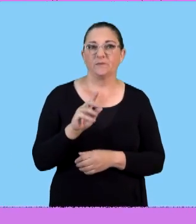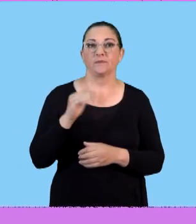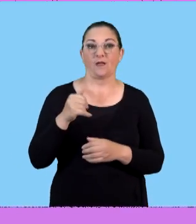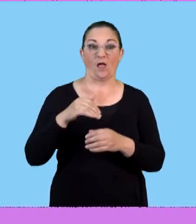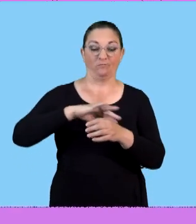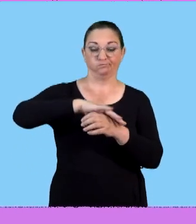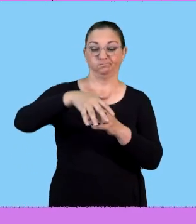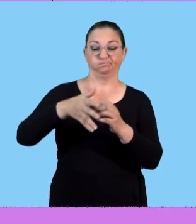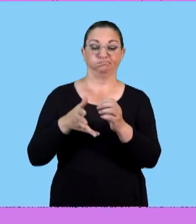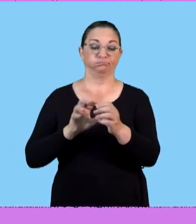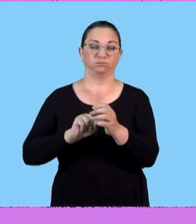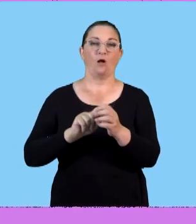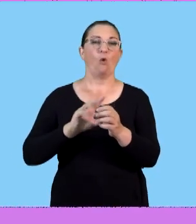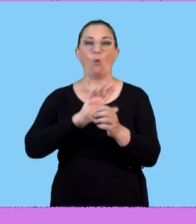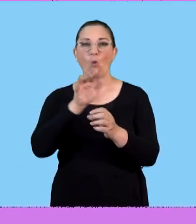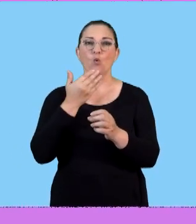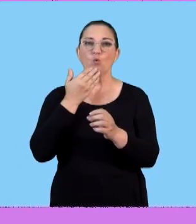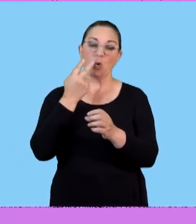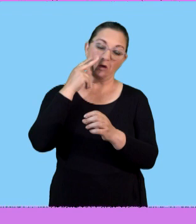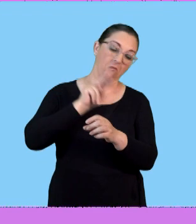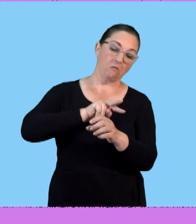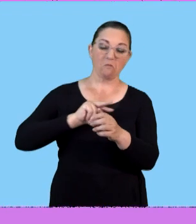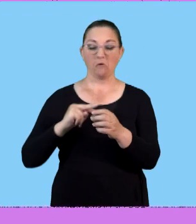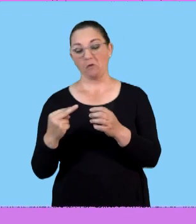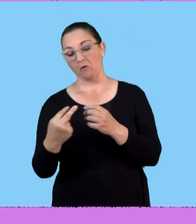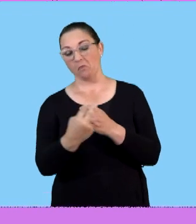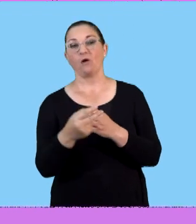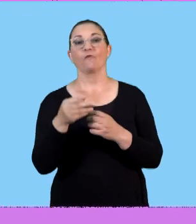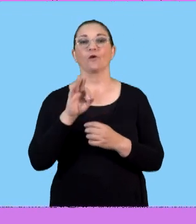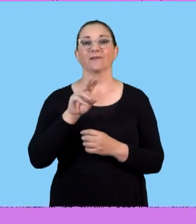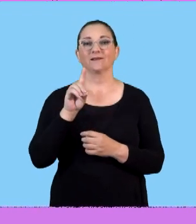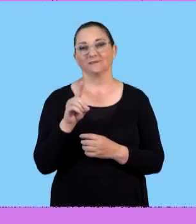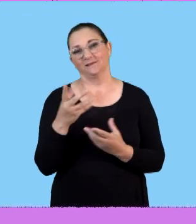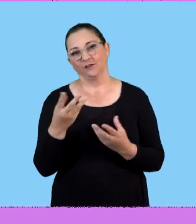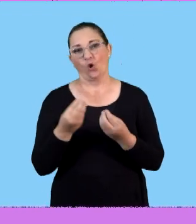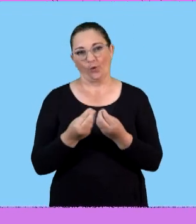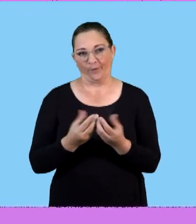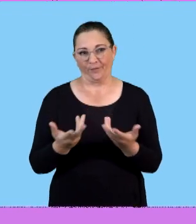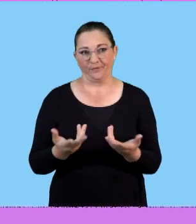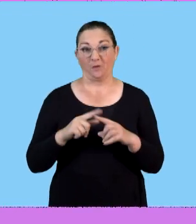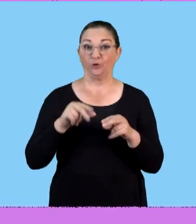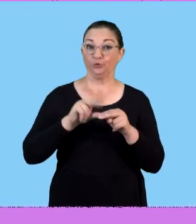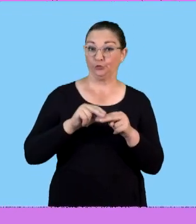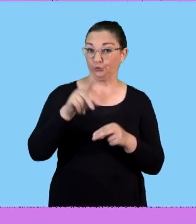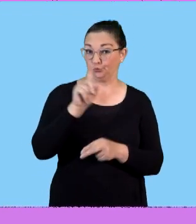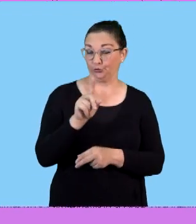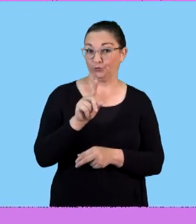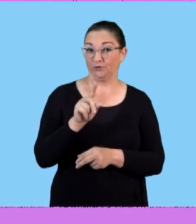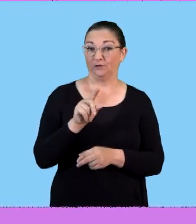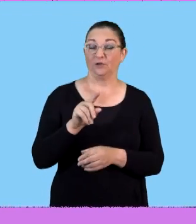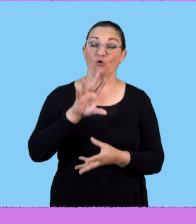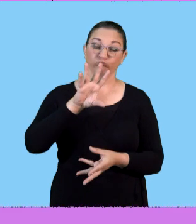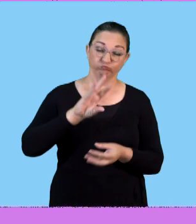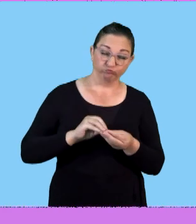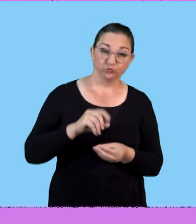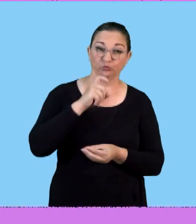It's the total exterior area of all the exposed surfaces of a three-dimensional object. The units that we use